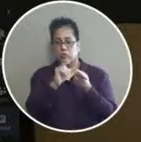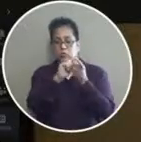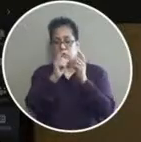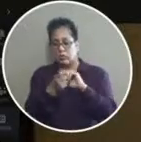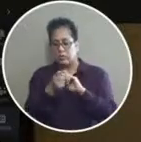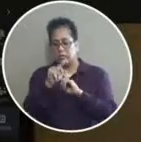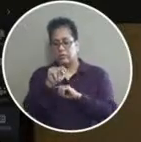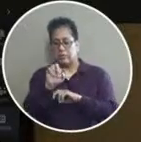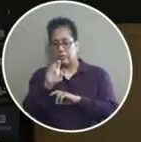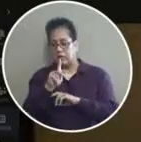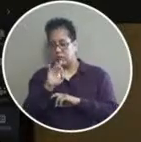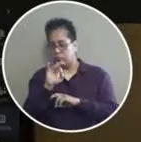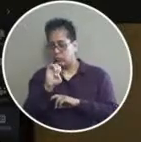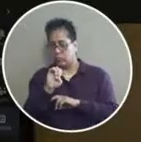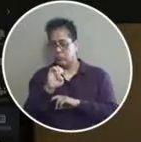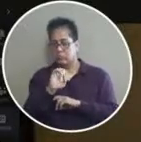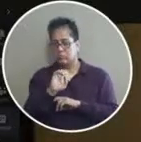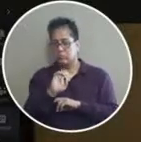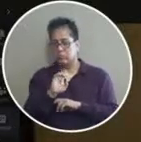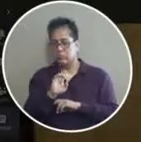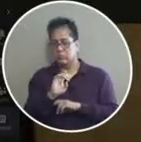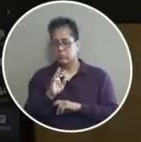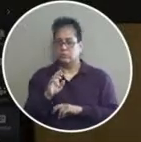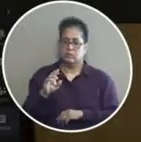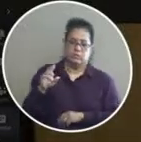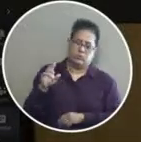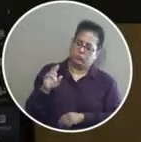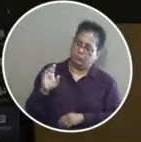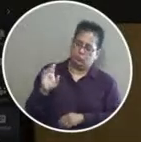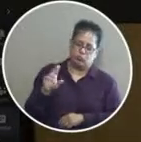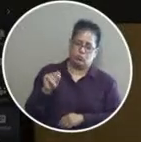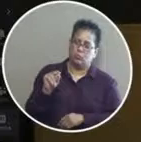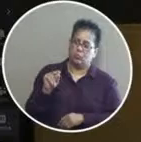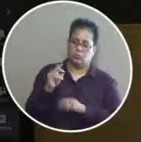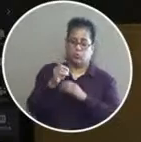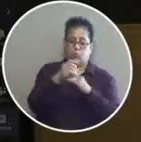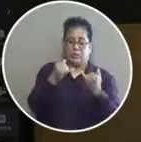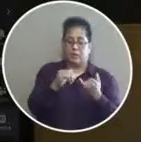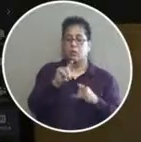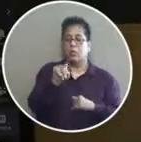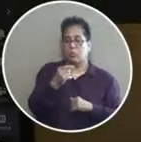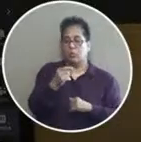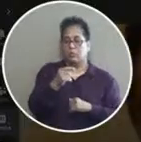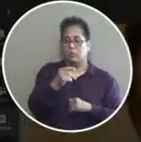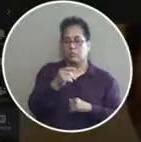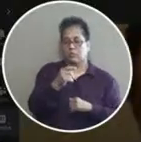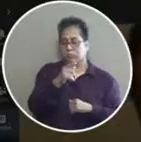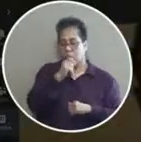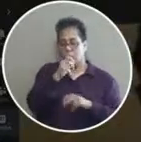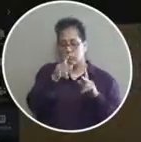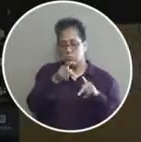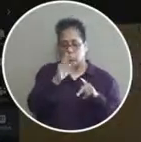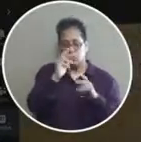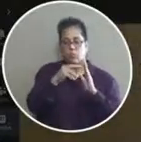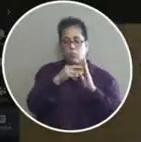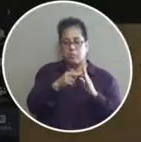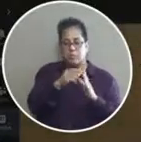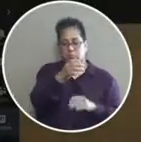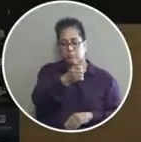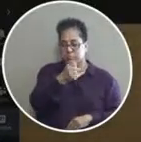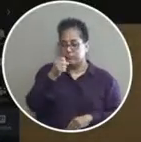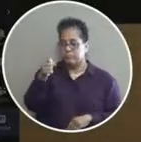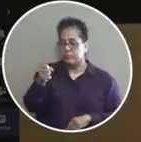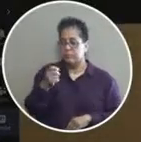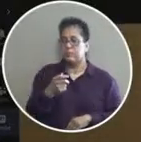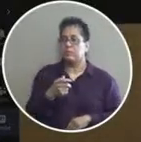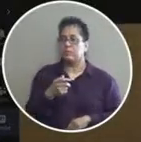composition of the task force. No, sir. Today is only to appoint our representation. Okay, because I